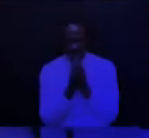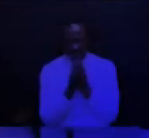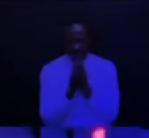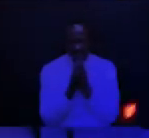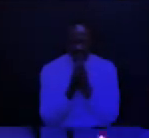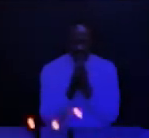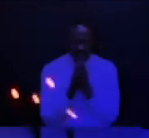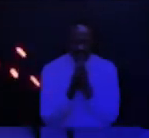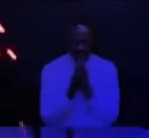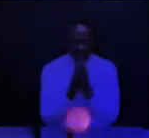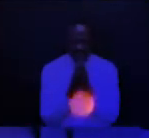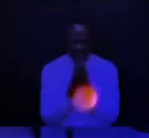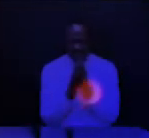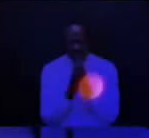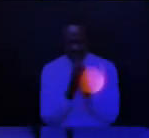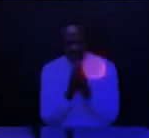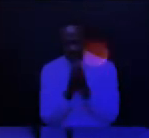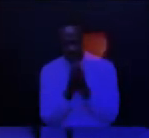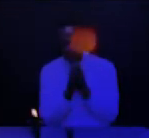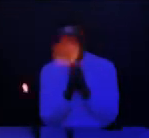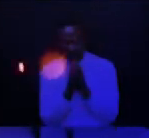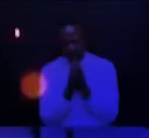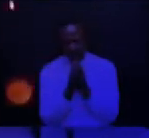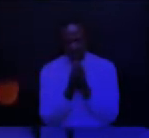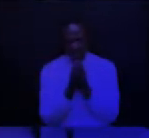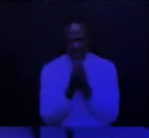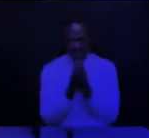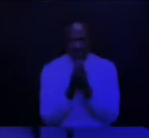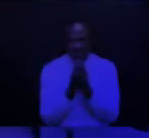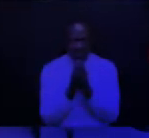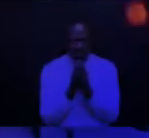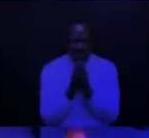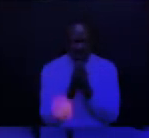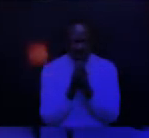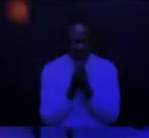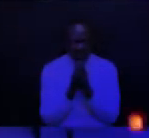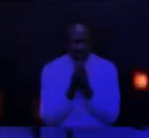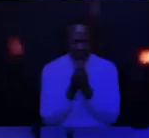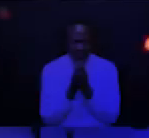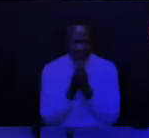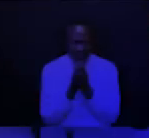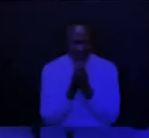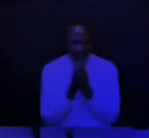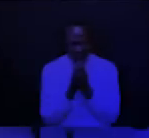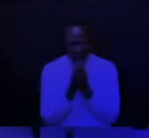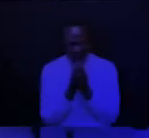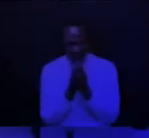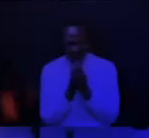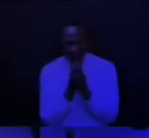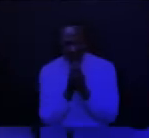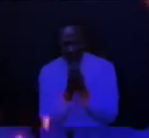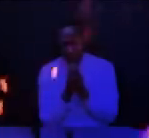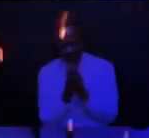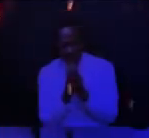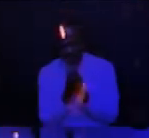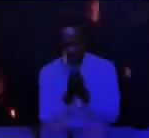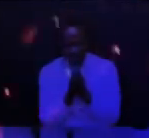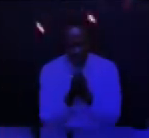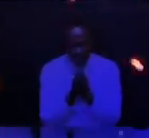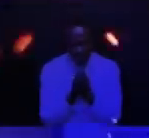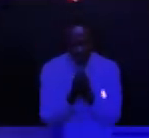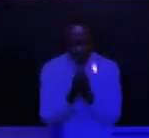those lives will be lifted up, that those who are down will be lifted up, that things that are destroyed will be built up, that Lord, we will improve